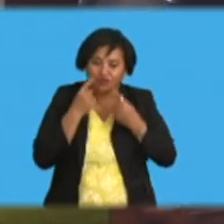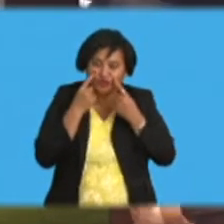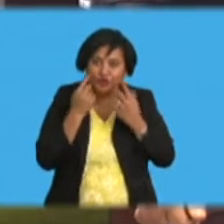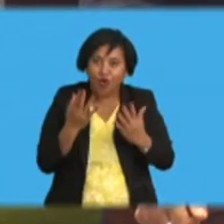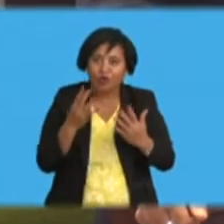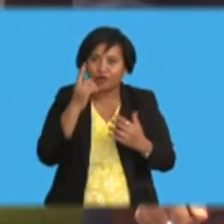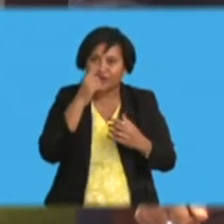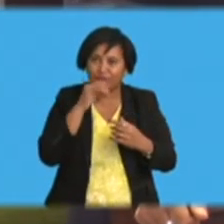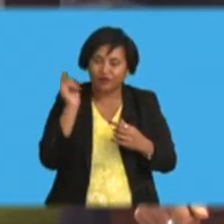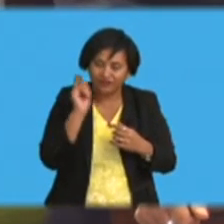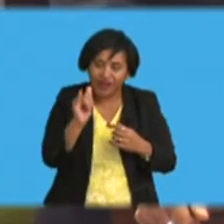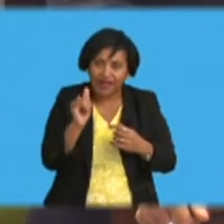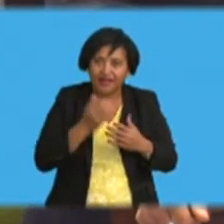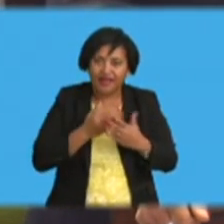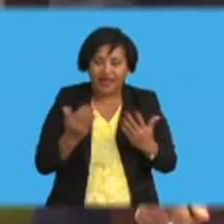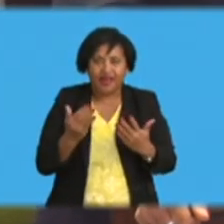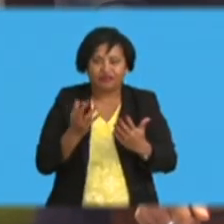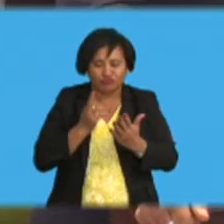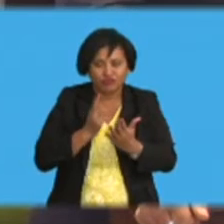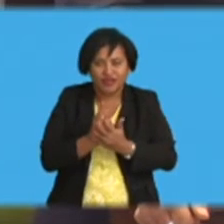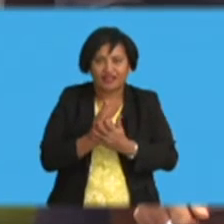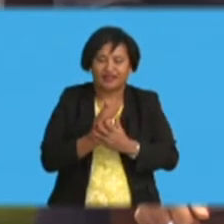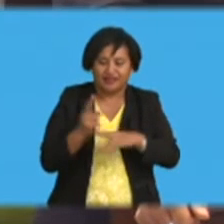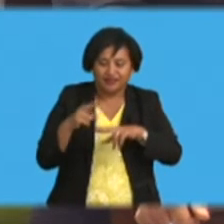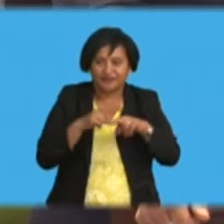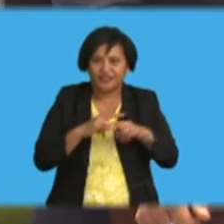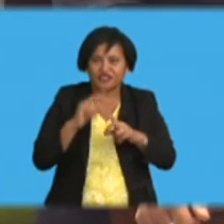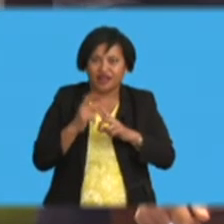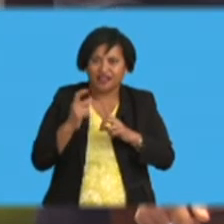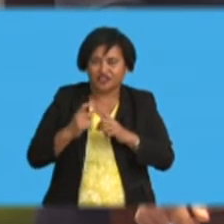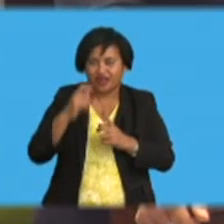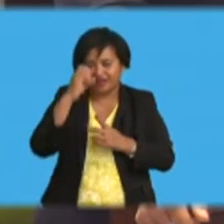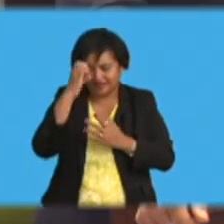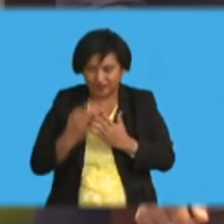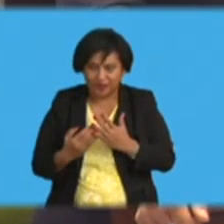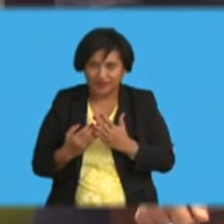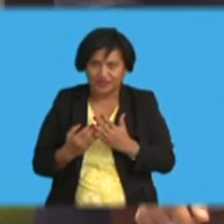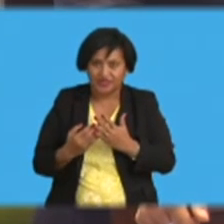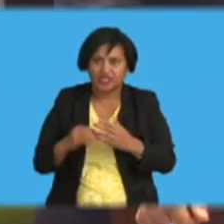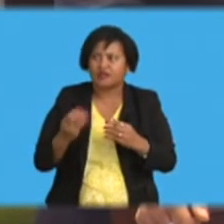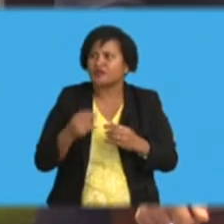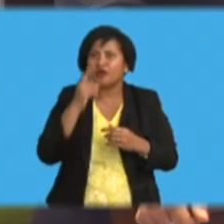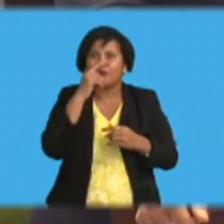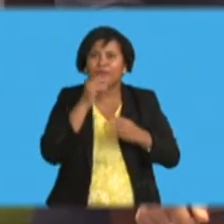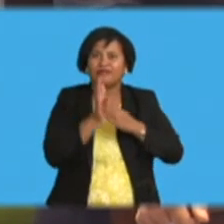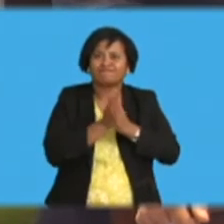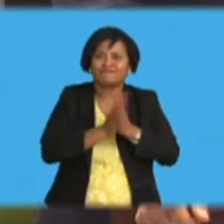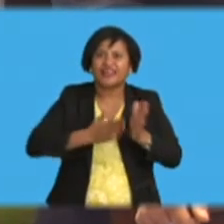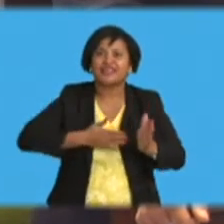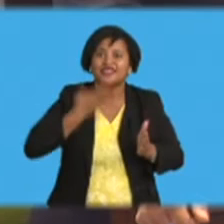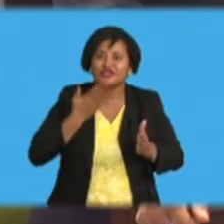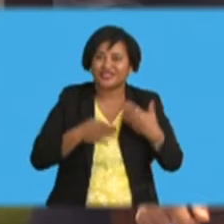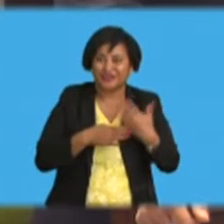the moment they step on board, Madam Speaker. Madam Speaker, cabin crew remains one of the most sought-after positions in Fiji by young people. Just by